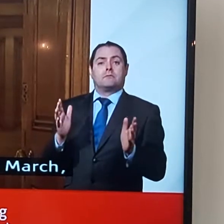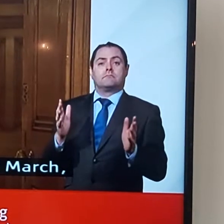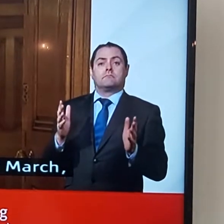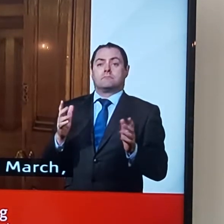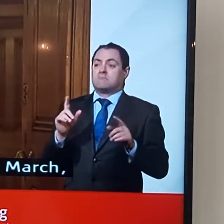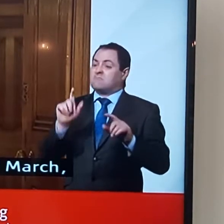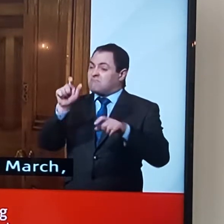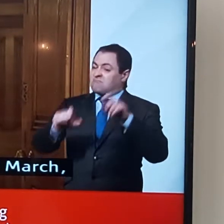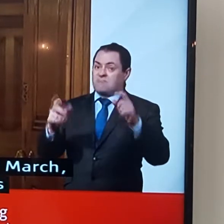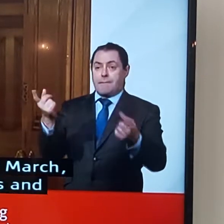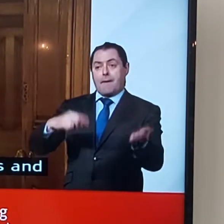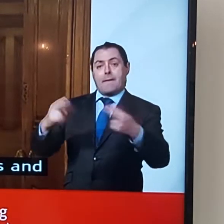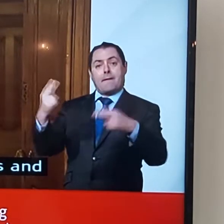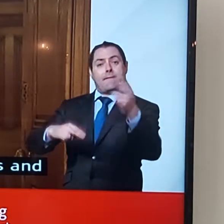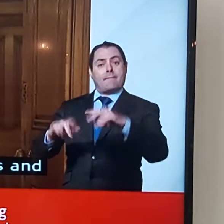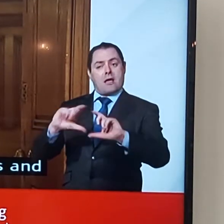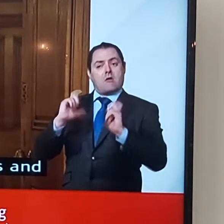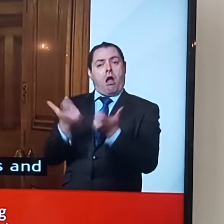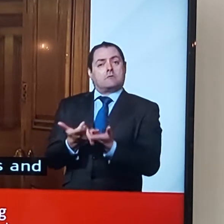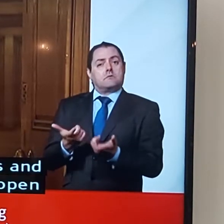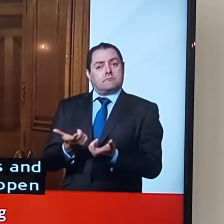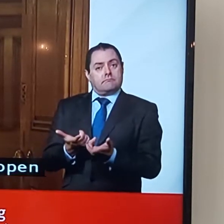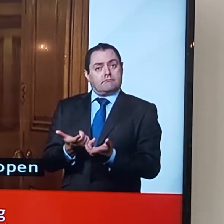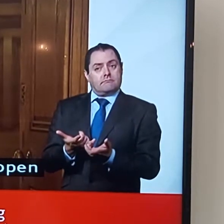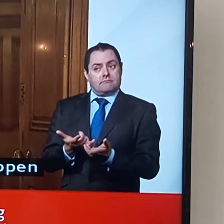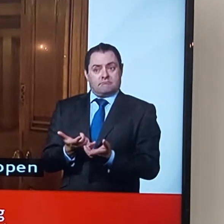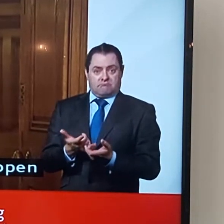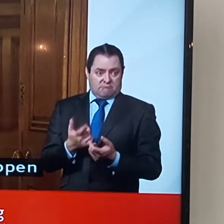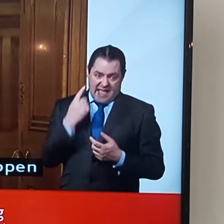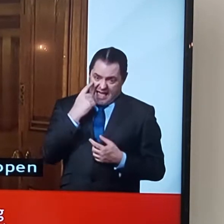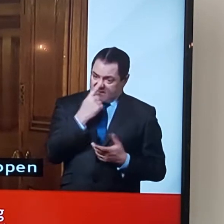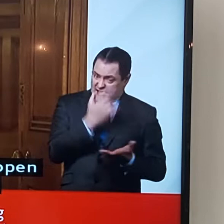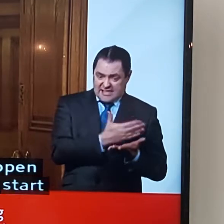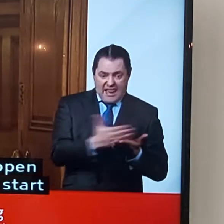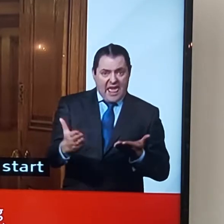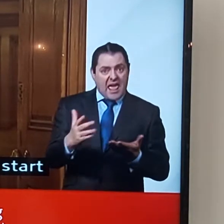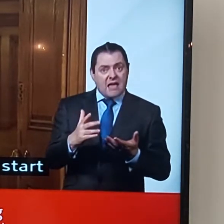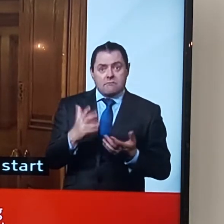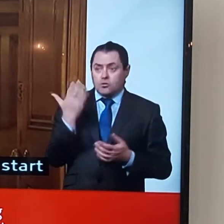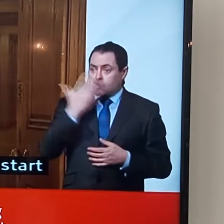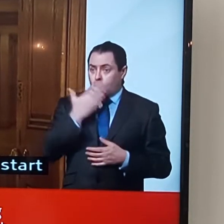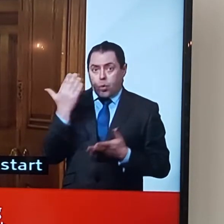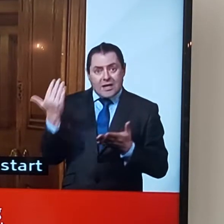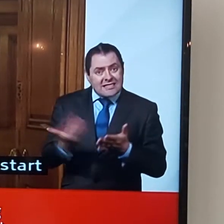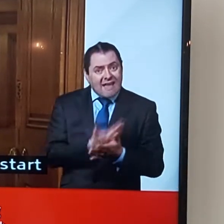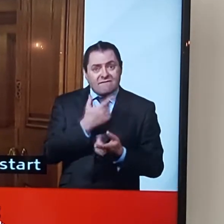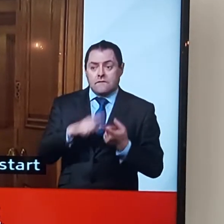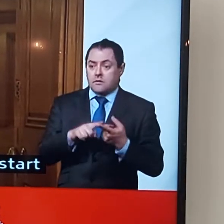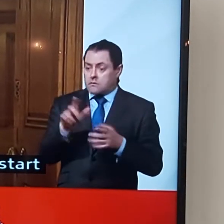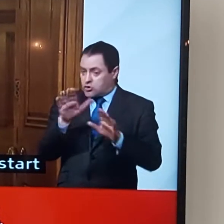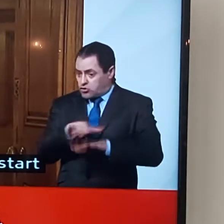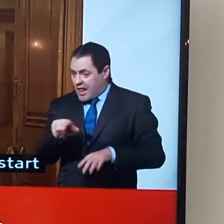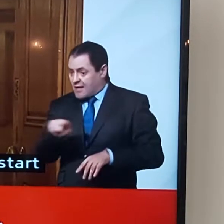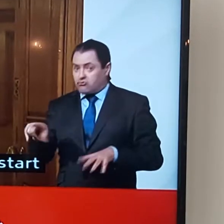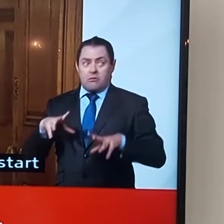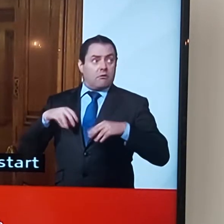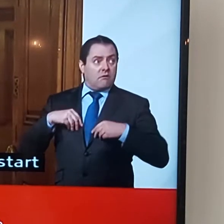again. All the evidence shows that schools are safe and the risk posed to children by COVID is vanishingly